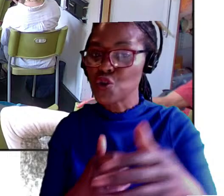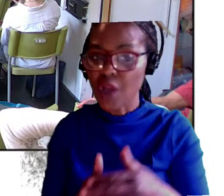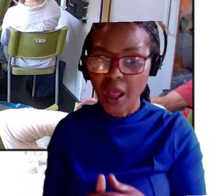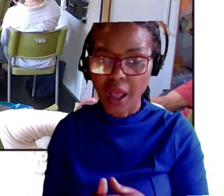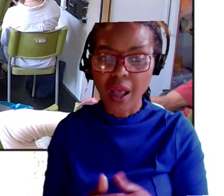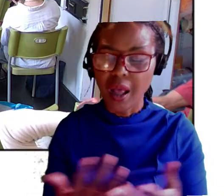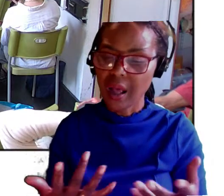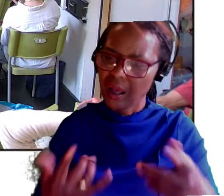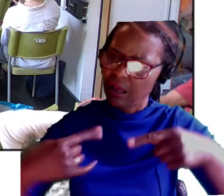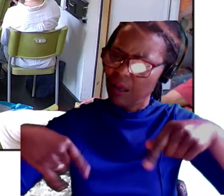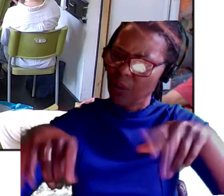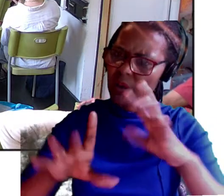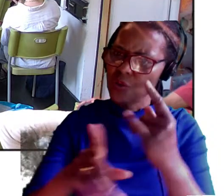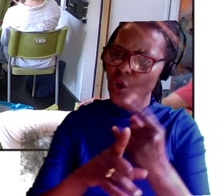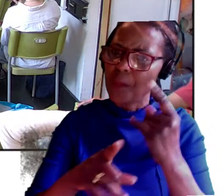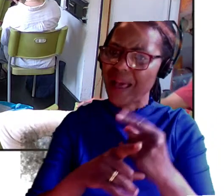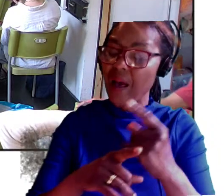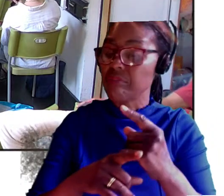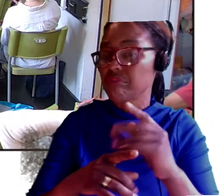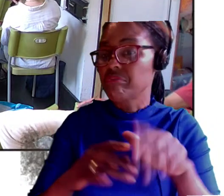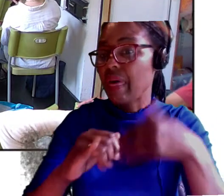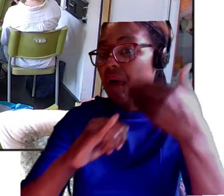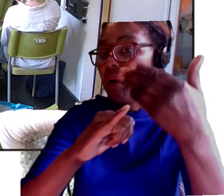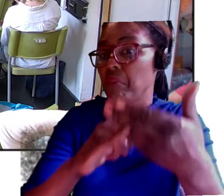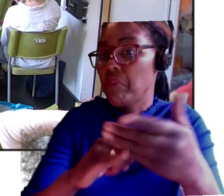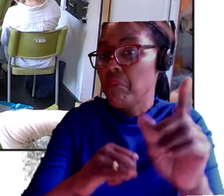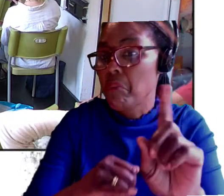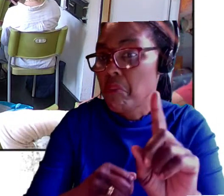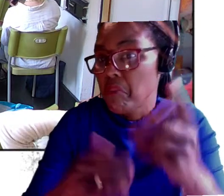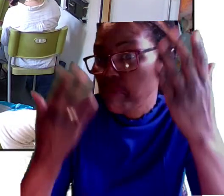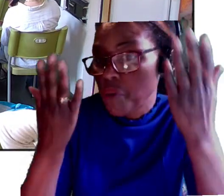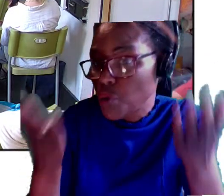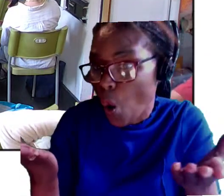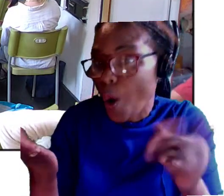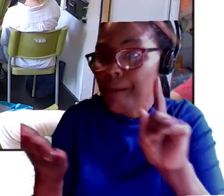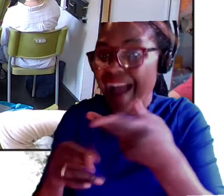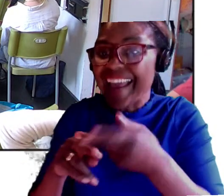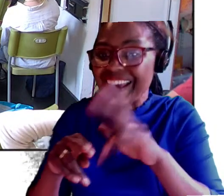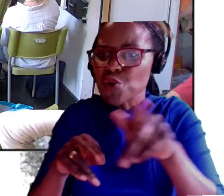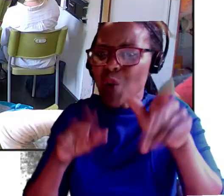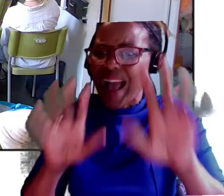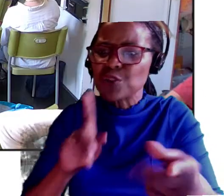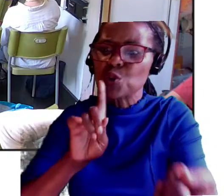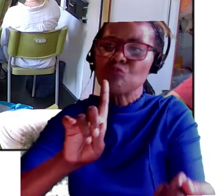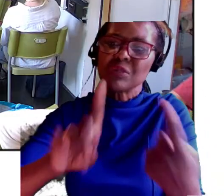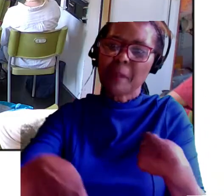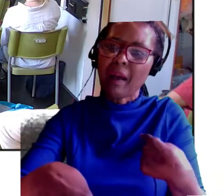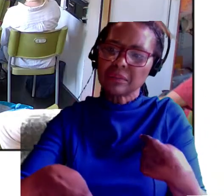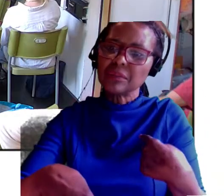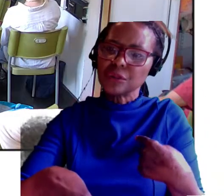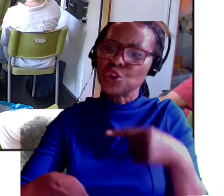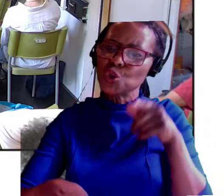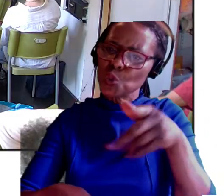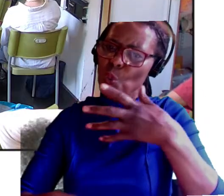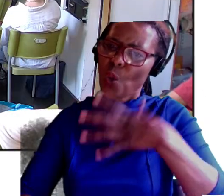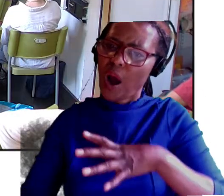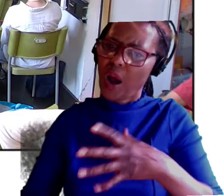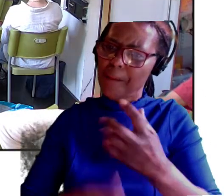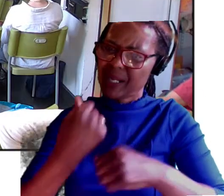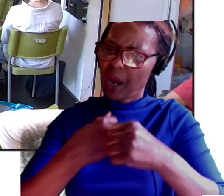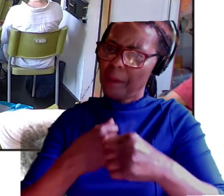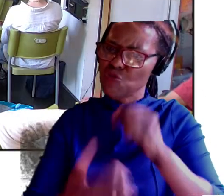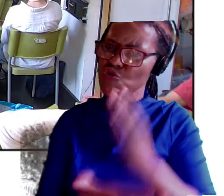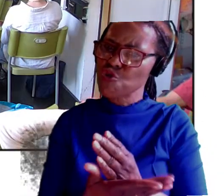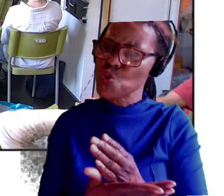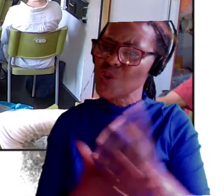consequences of it, so I know this is a bit of a loaded question, but if you had to give an answer. It's a funny one, that, because almost all the time as